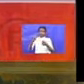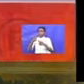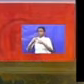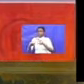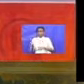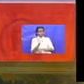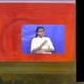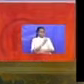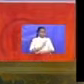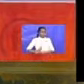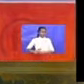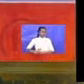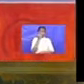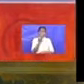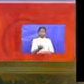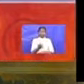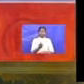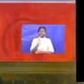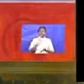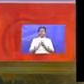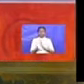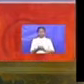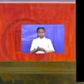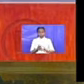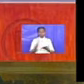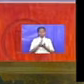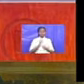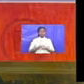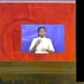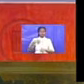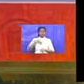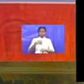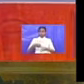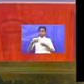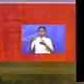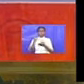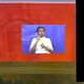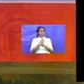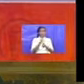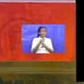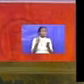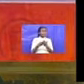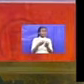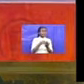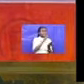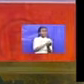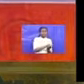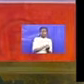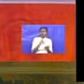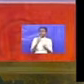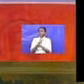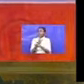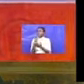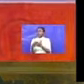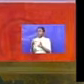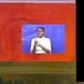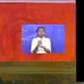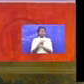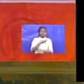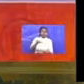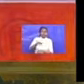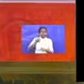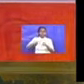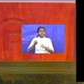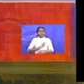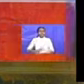banks, they're my friends that are here and all these other people, we put our money there. But where is the kingdom benefit? How does